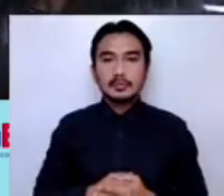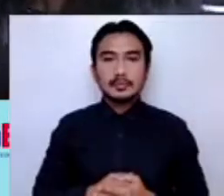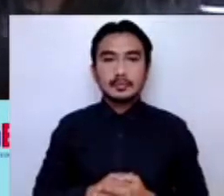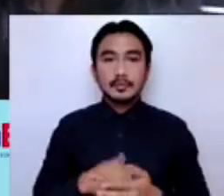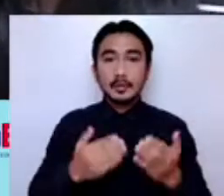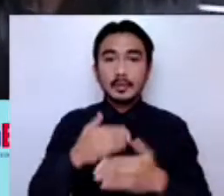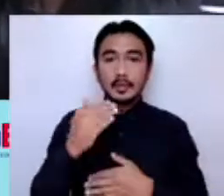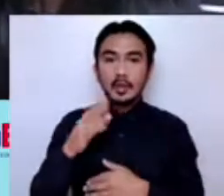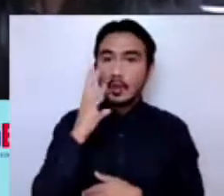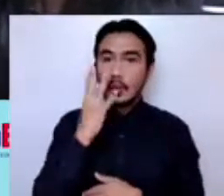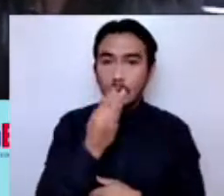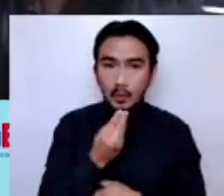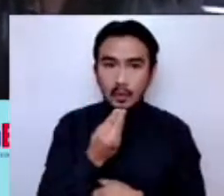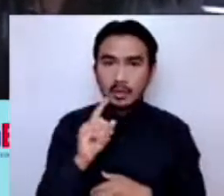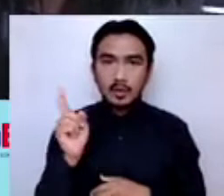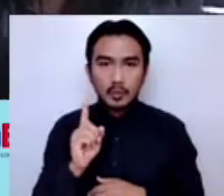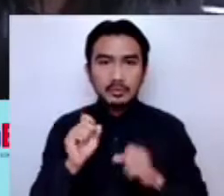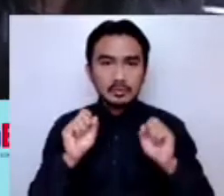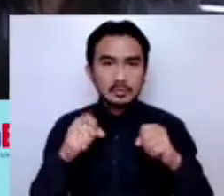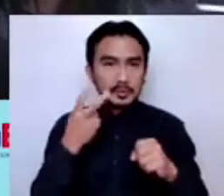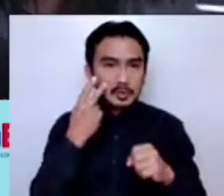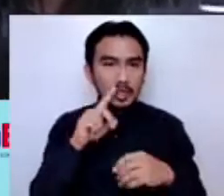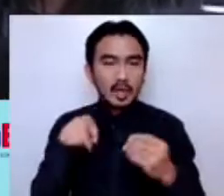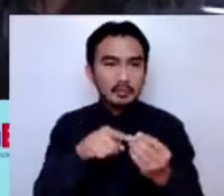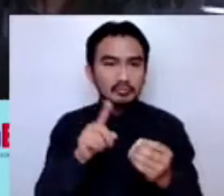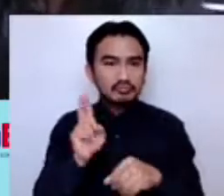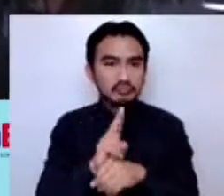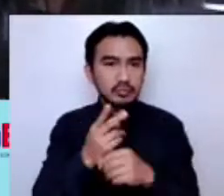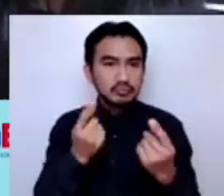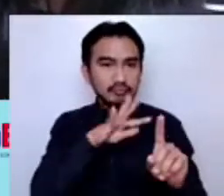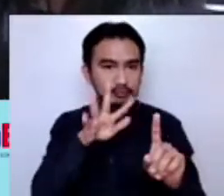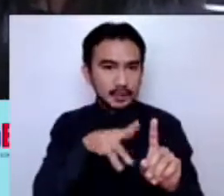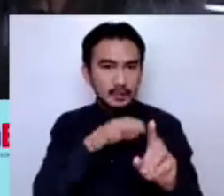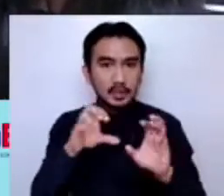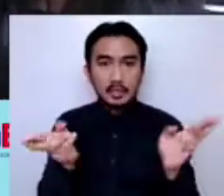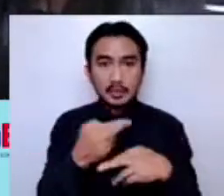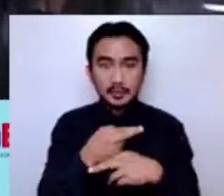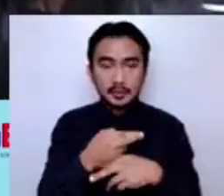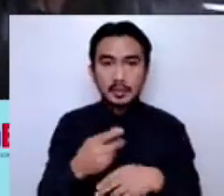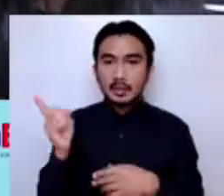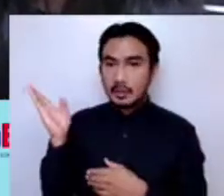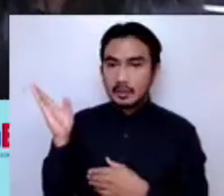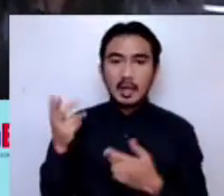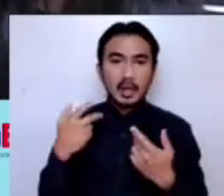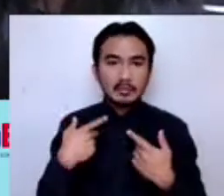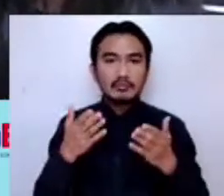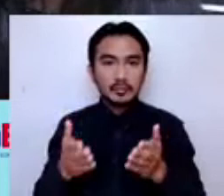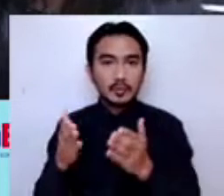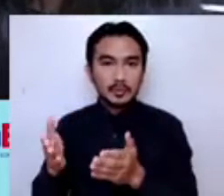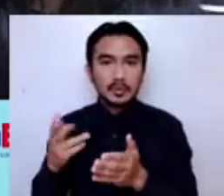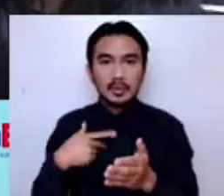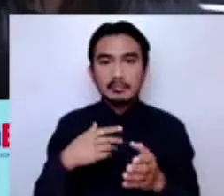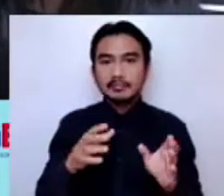or what will determine the mode of observation, of classroom observation? So the modality adopted by the school will be